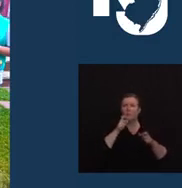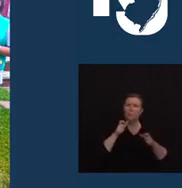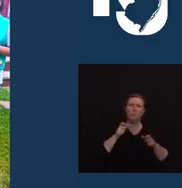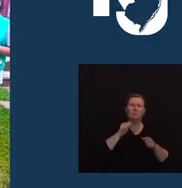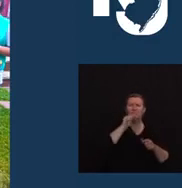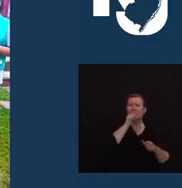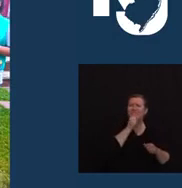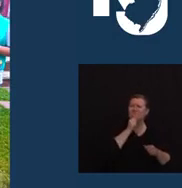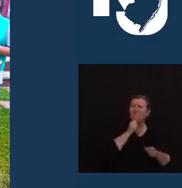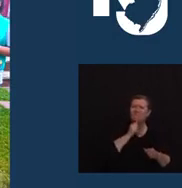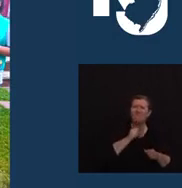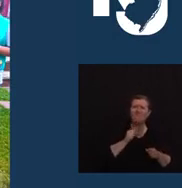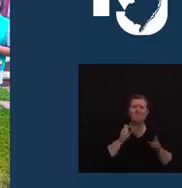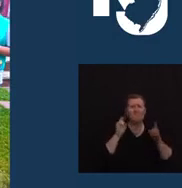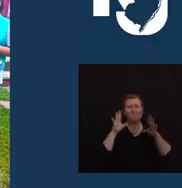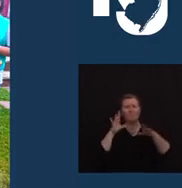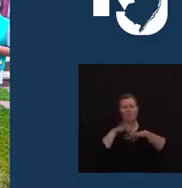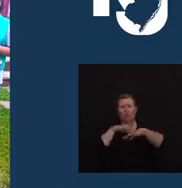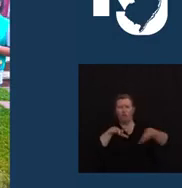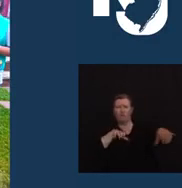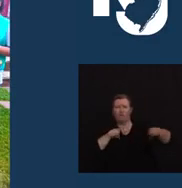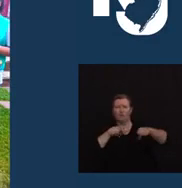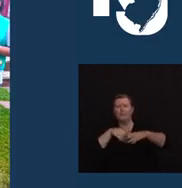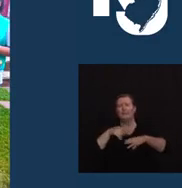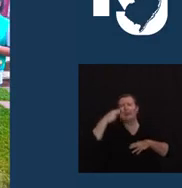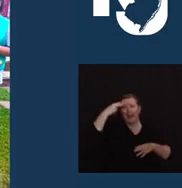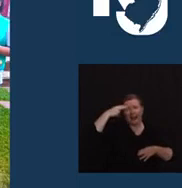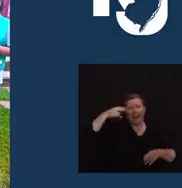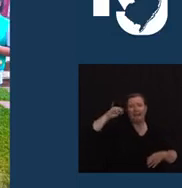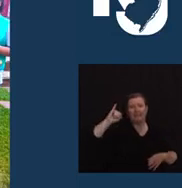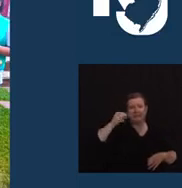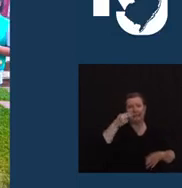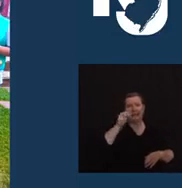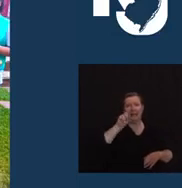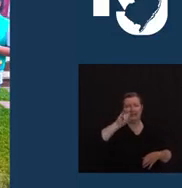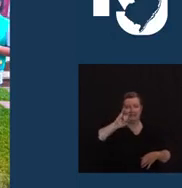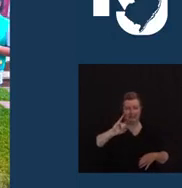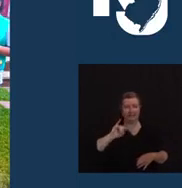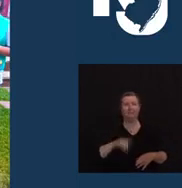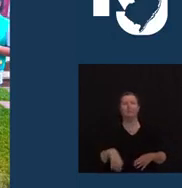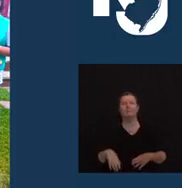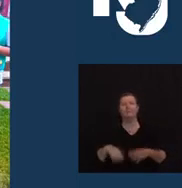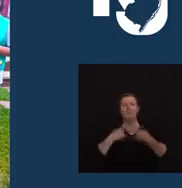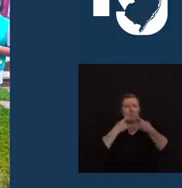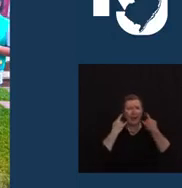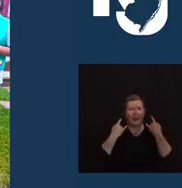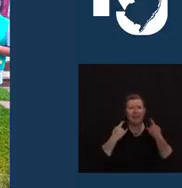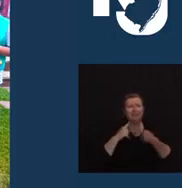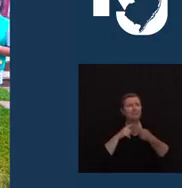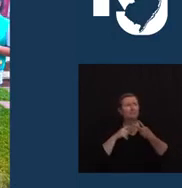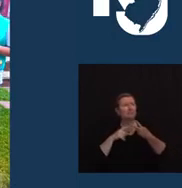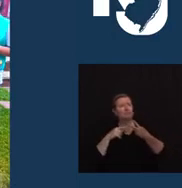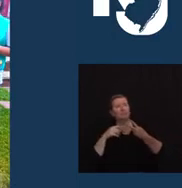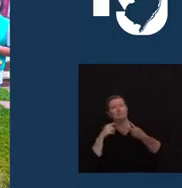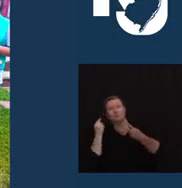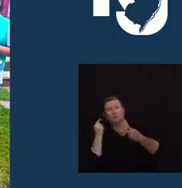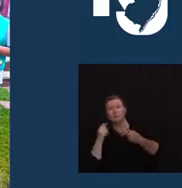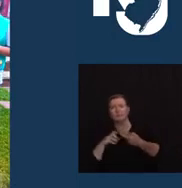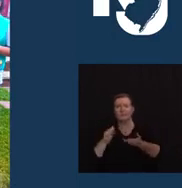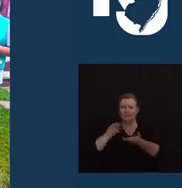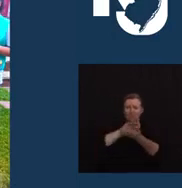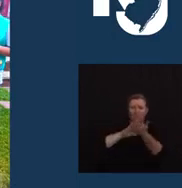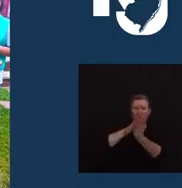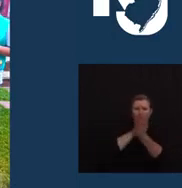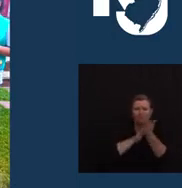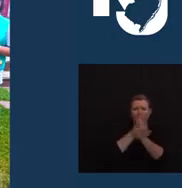toothbrushes and toothpaste. Moreover, they received a bronze award for their service project. I want to thank Mayor Janice Kovach, dear